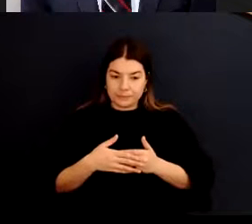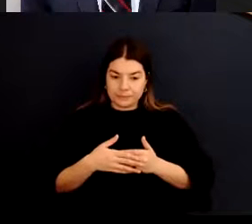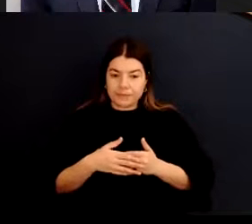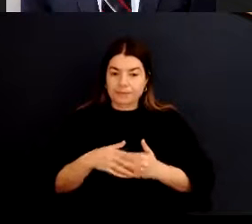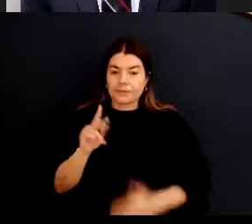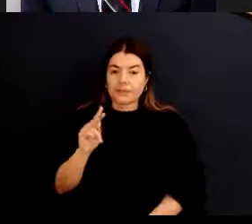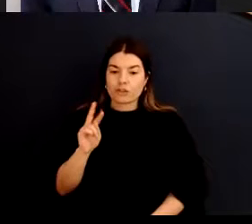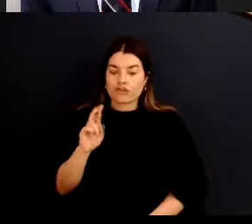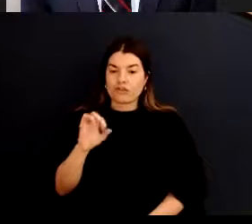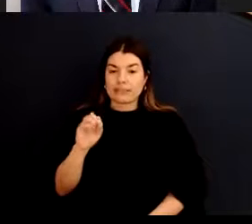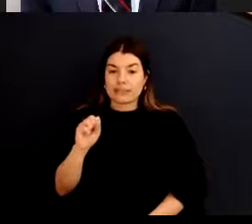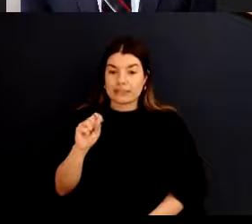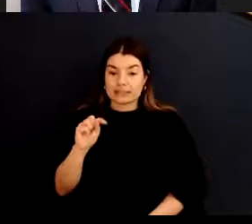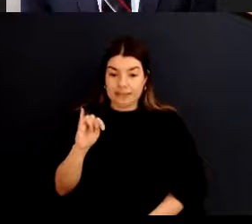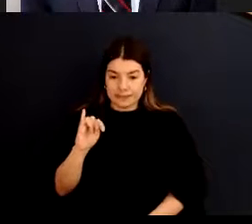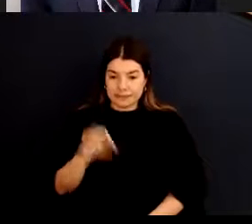Villanueva.